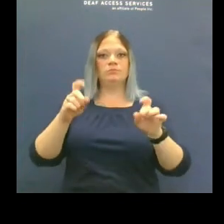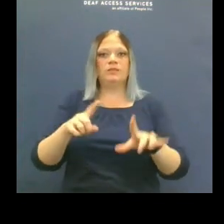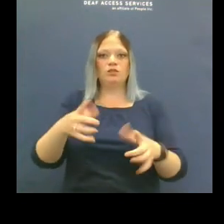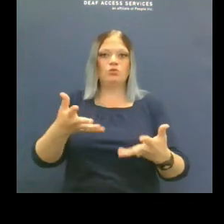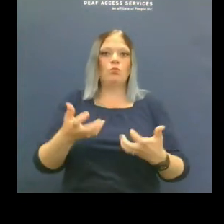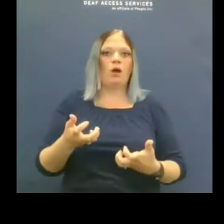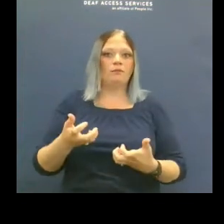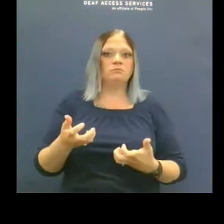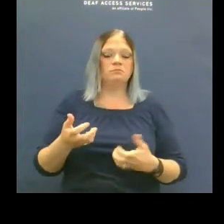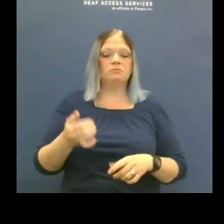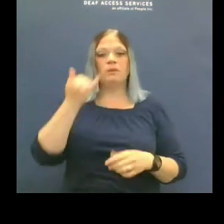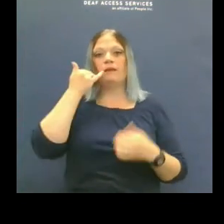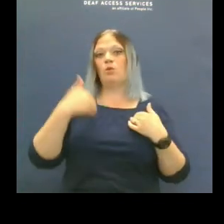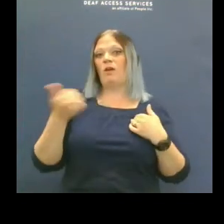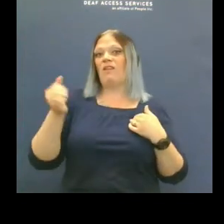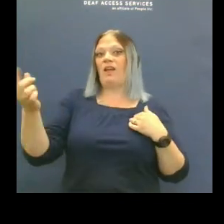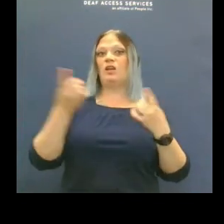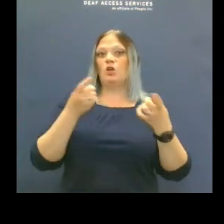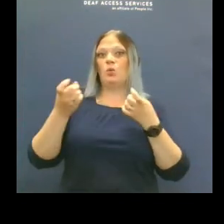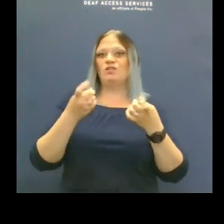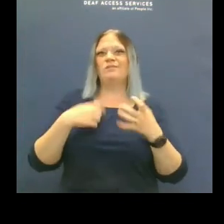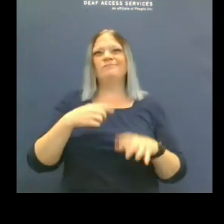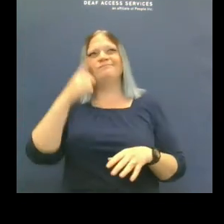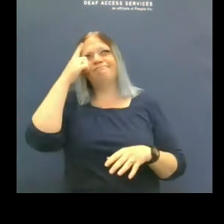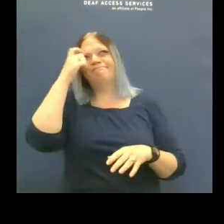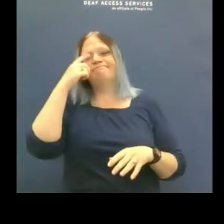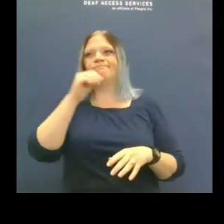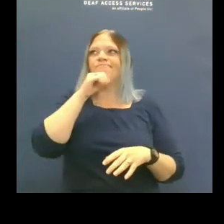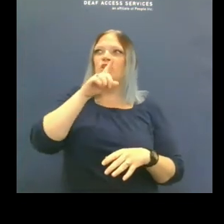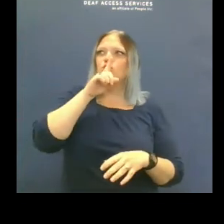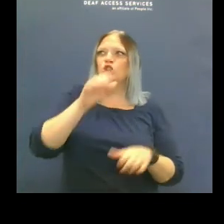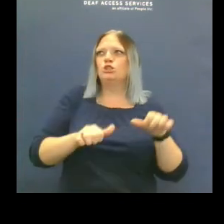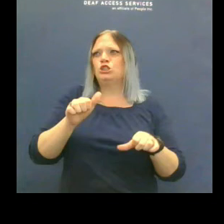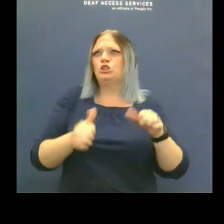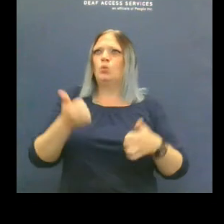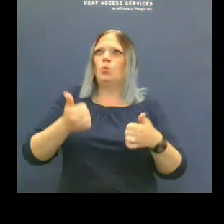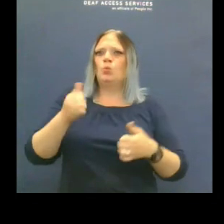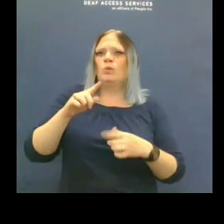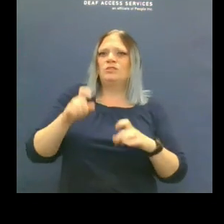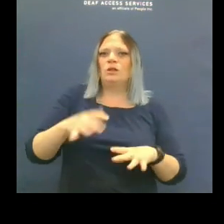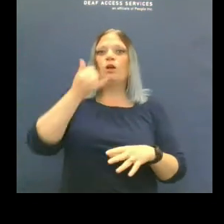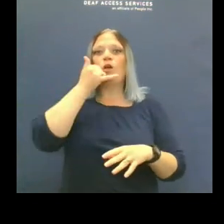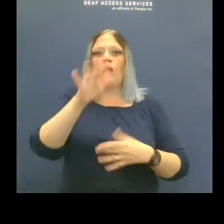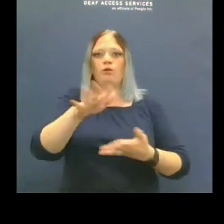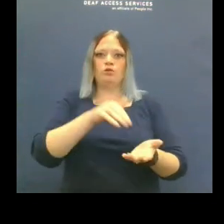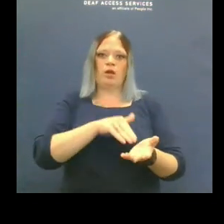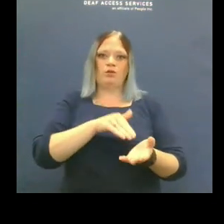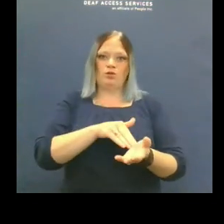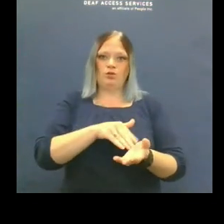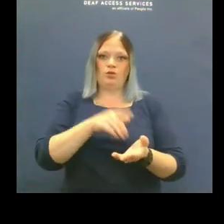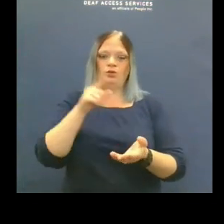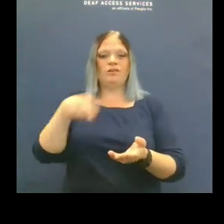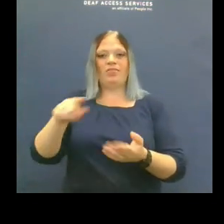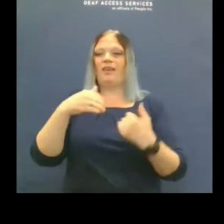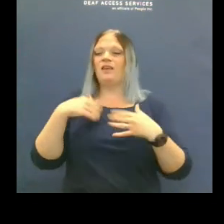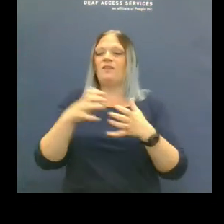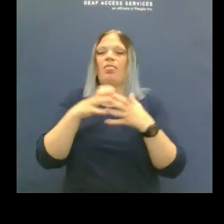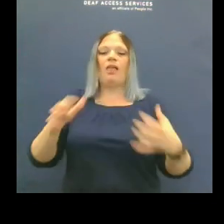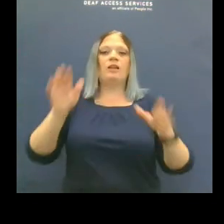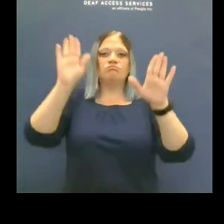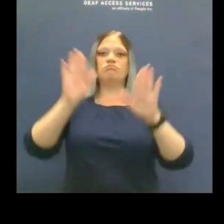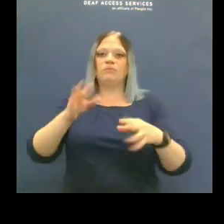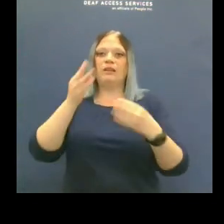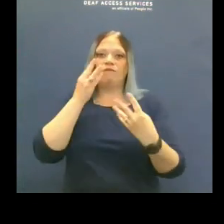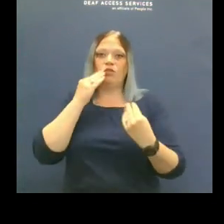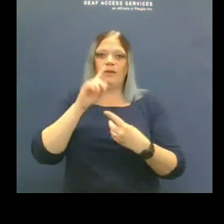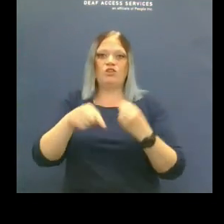want to get. And if you have any questions about, I'm not sure which test I should get, call your healthcare provider. They have a lot of great information